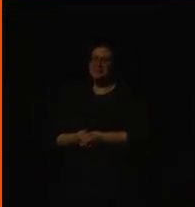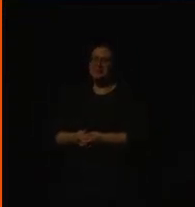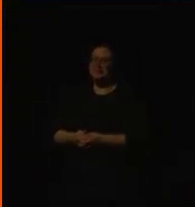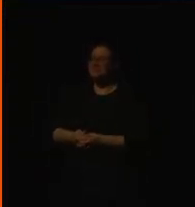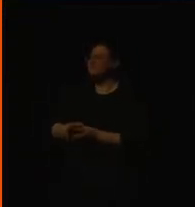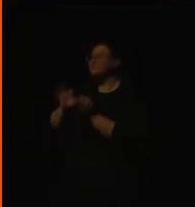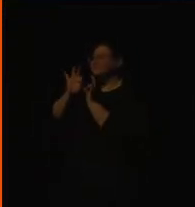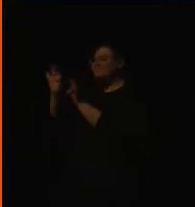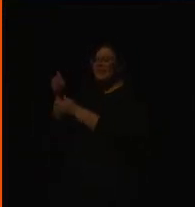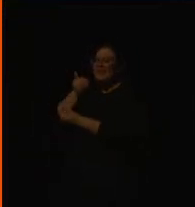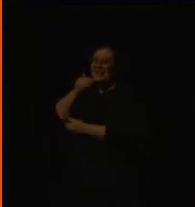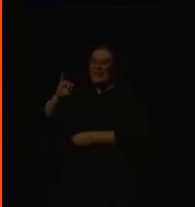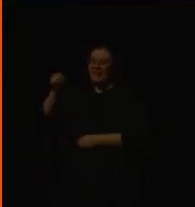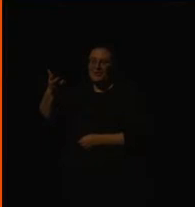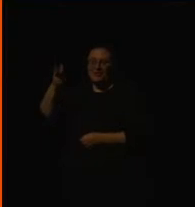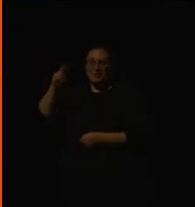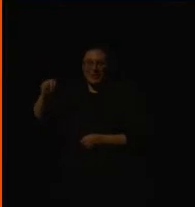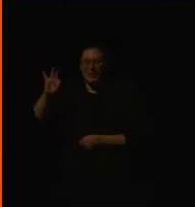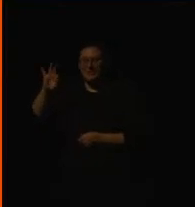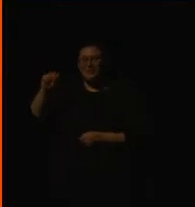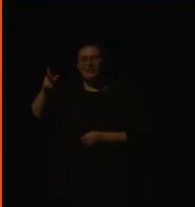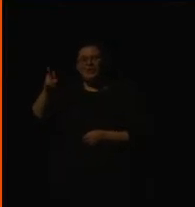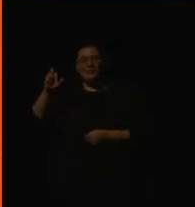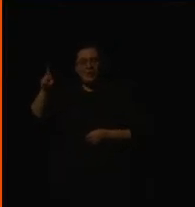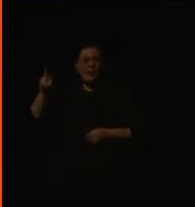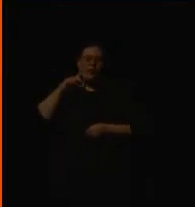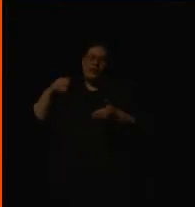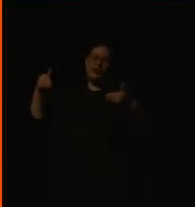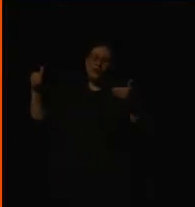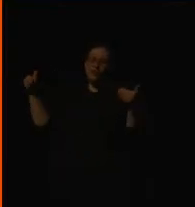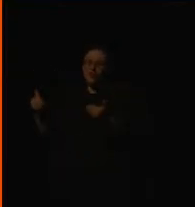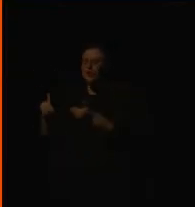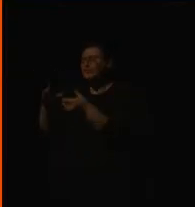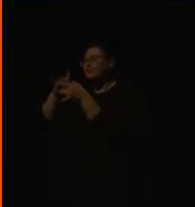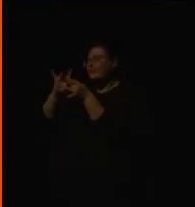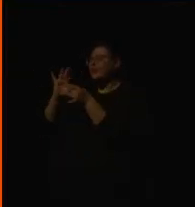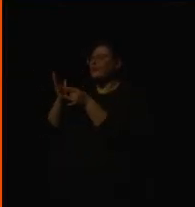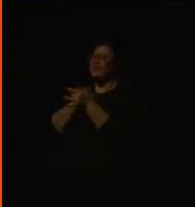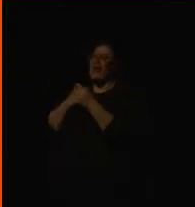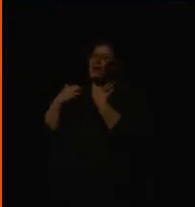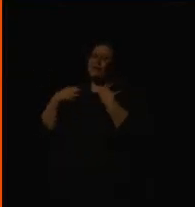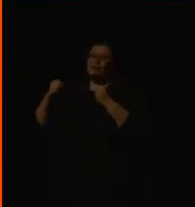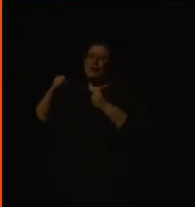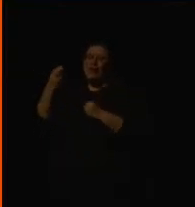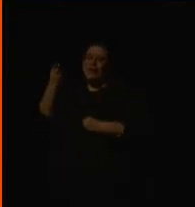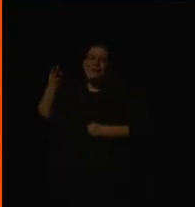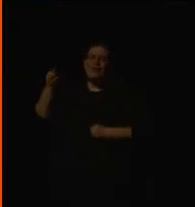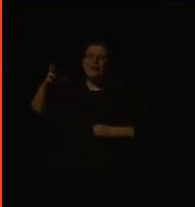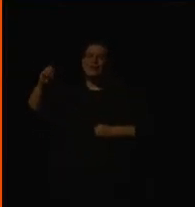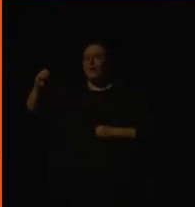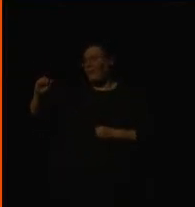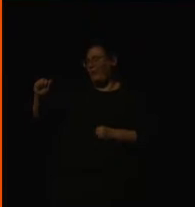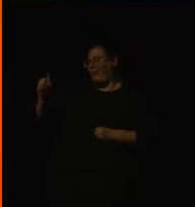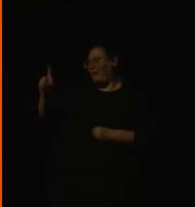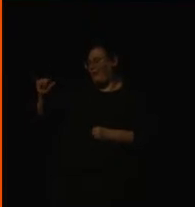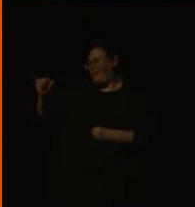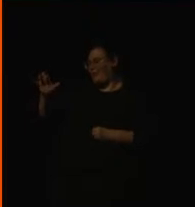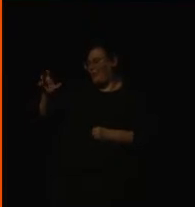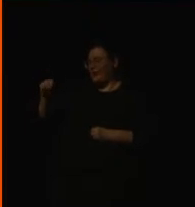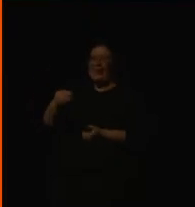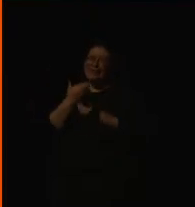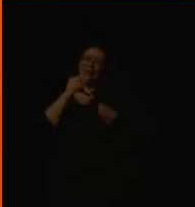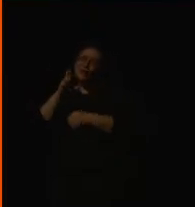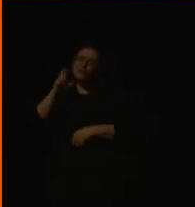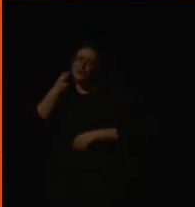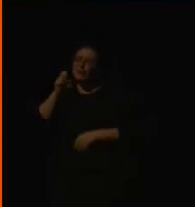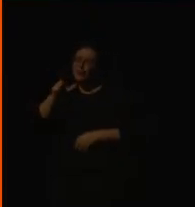Thank you, John Favreau, for your introduction and your words about our fearless hero, Ady Barkan. And thank you, Rachel, for